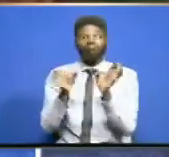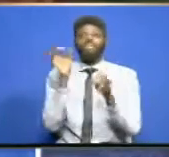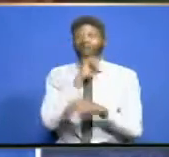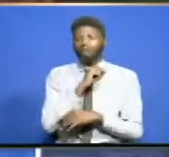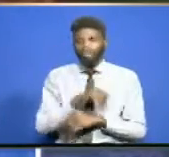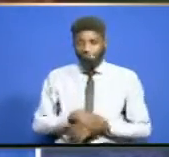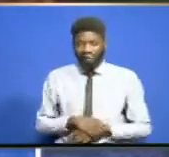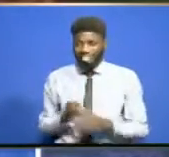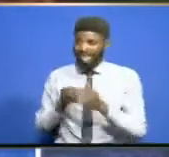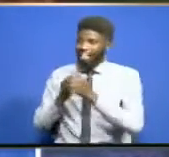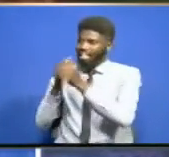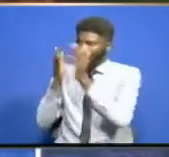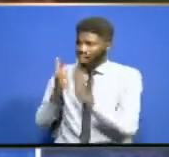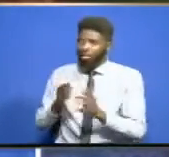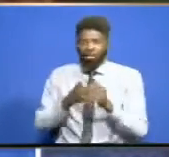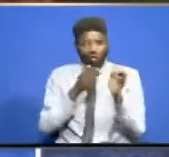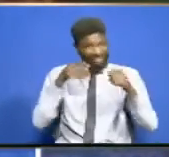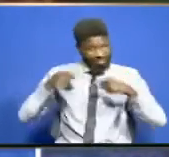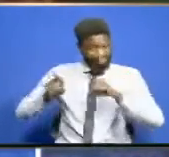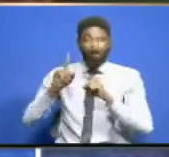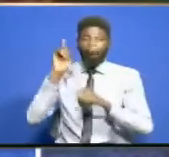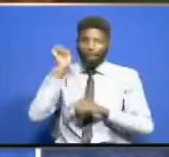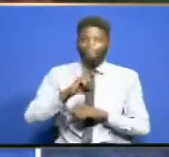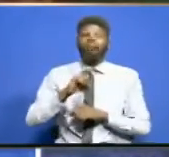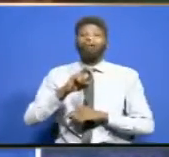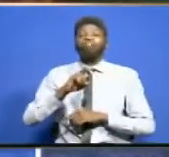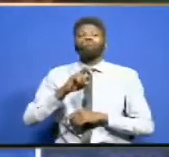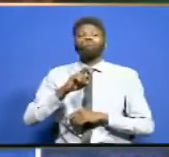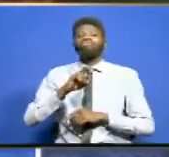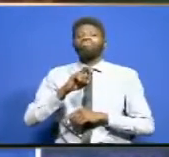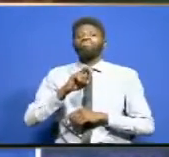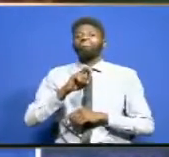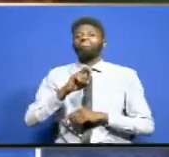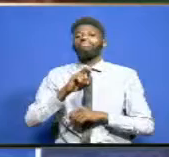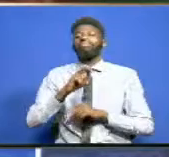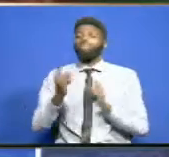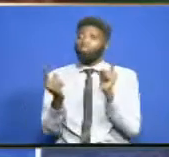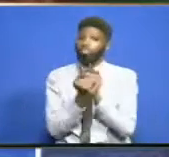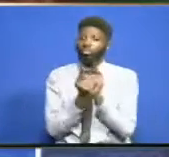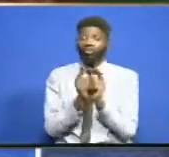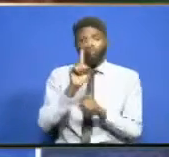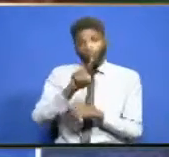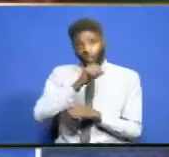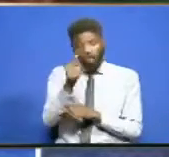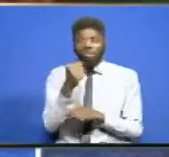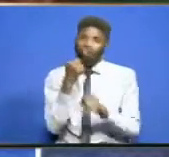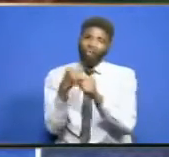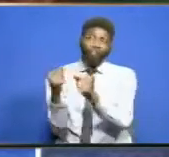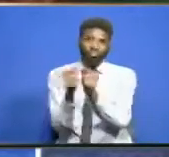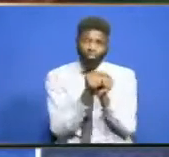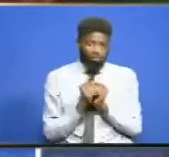other and build bridges over turbulent waters to allow the people